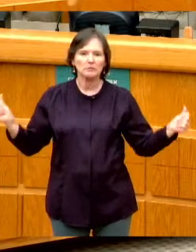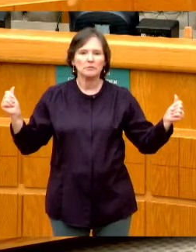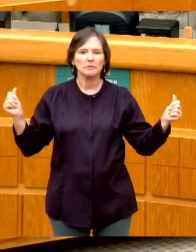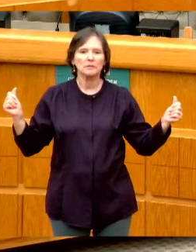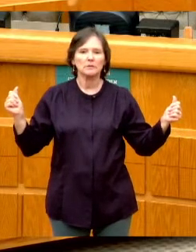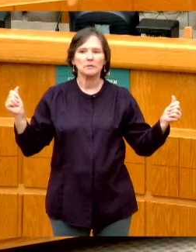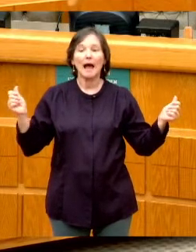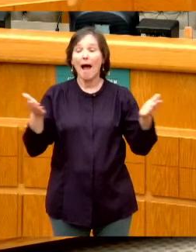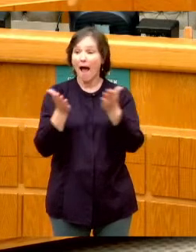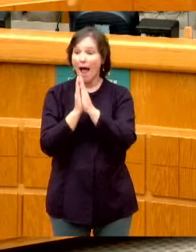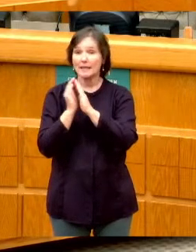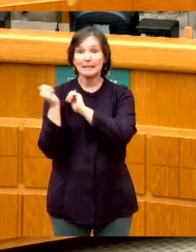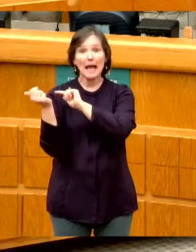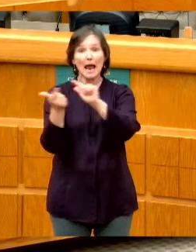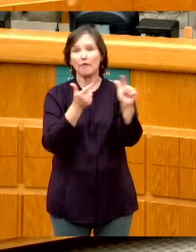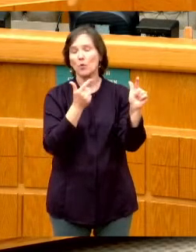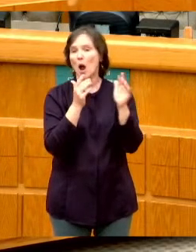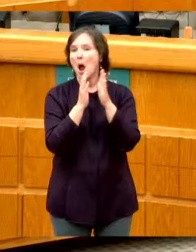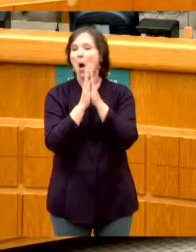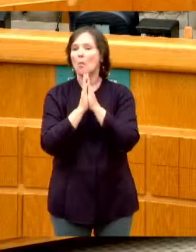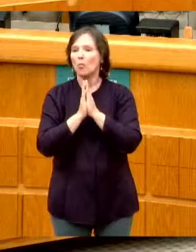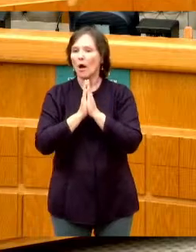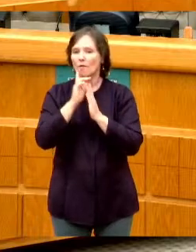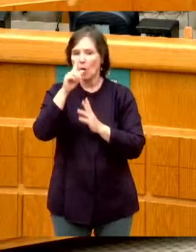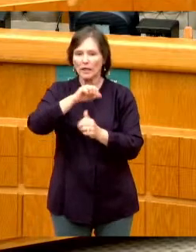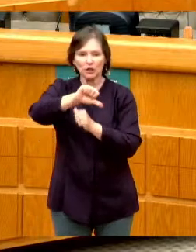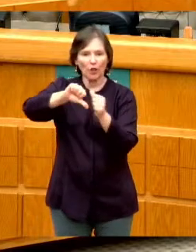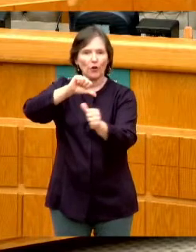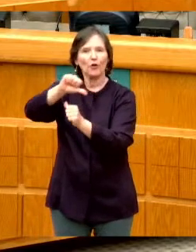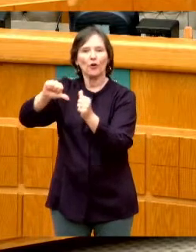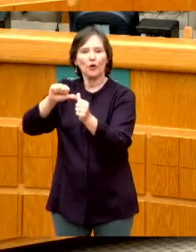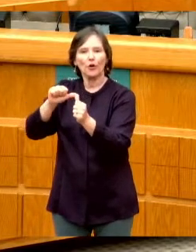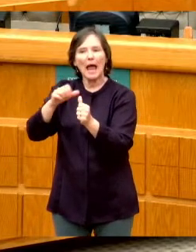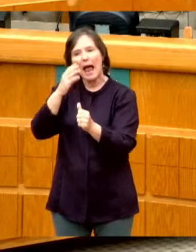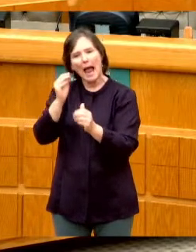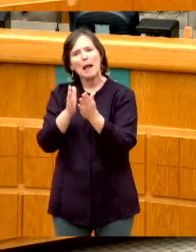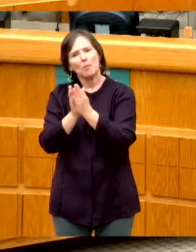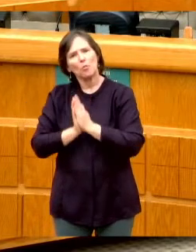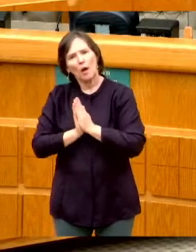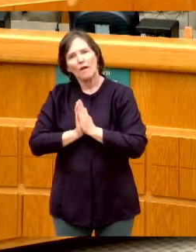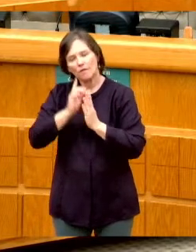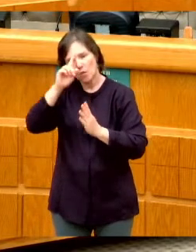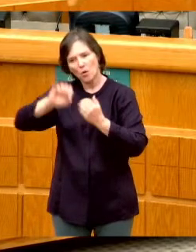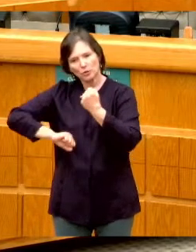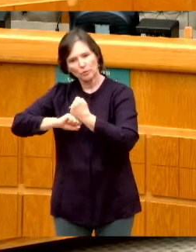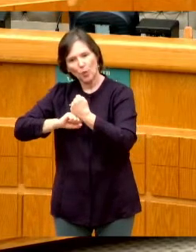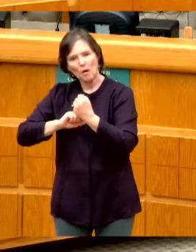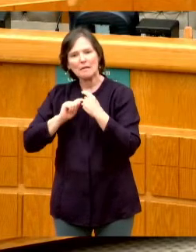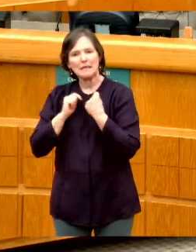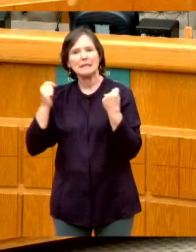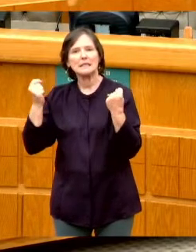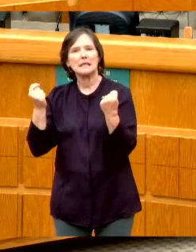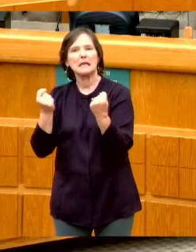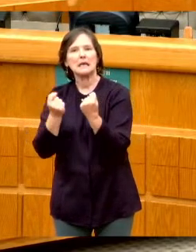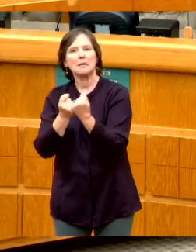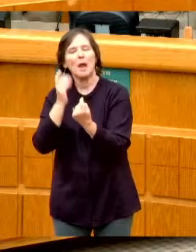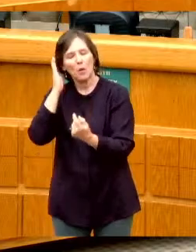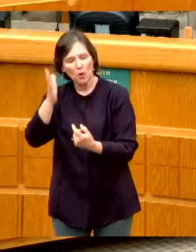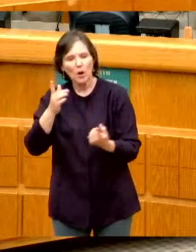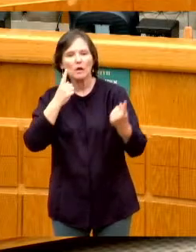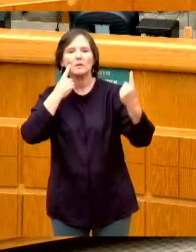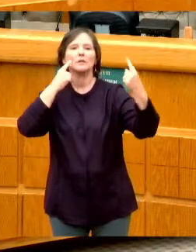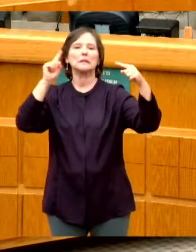one another and to pray for this incredible team. And together, we will come out on the other side. Thank